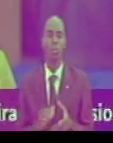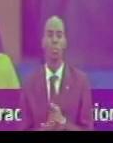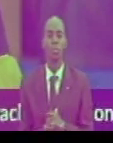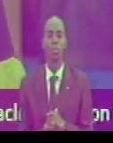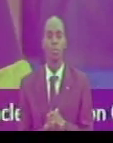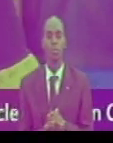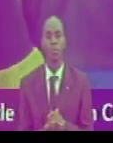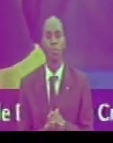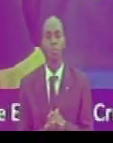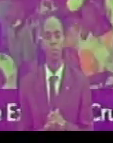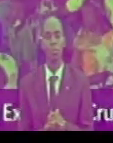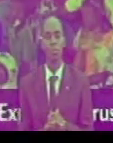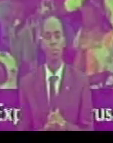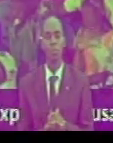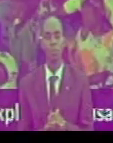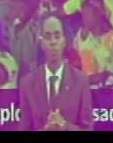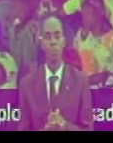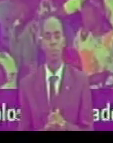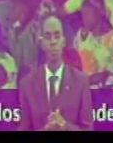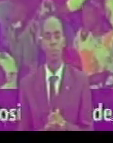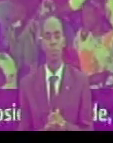Praise the Lord!